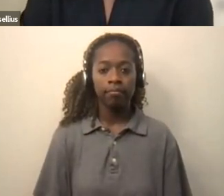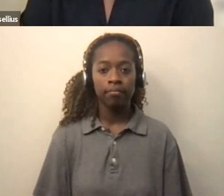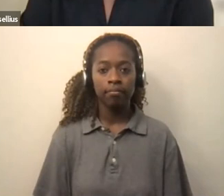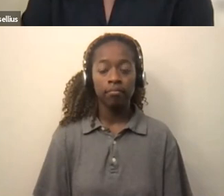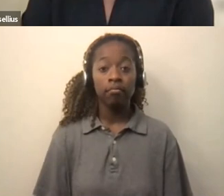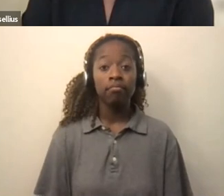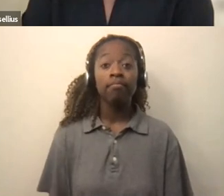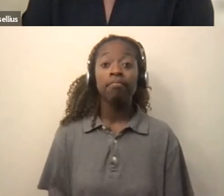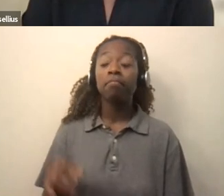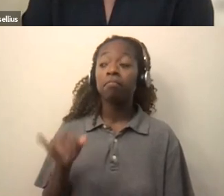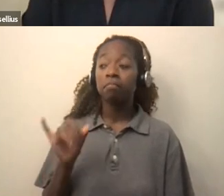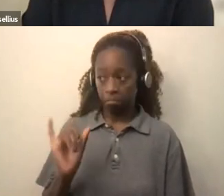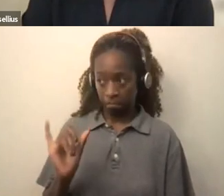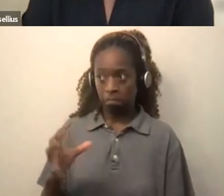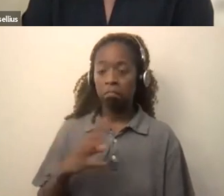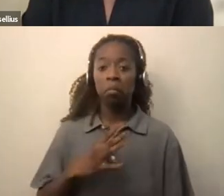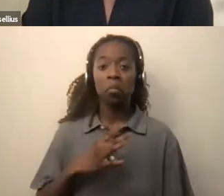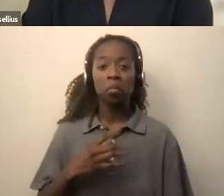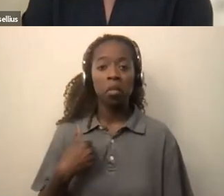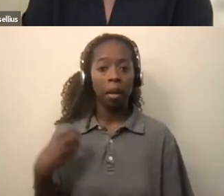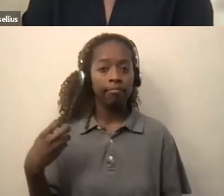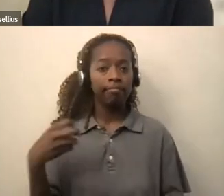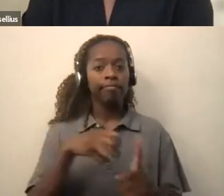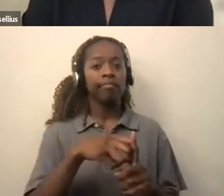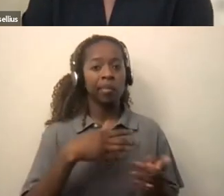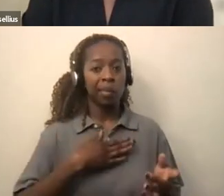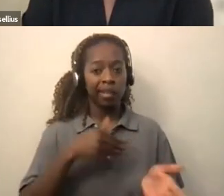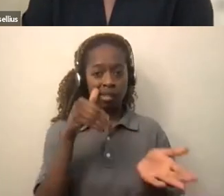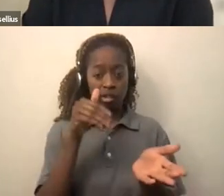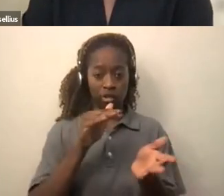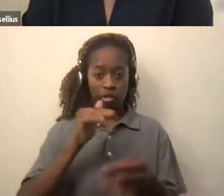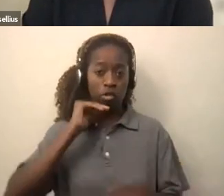and after that i spoke to my daughter's primary care